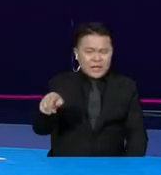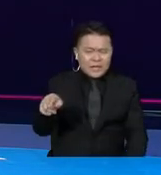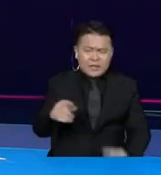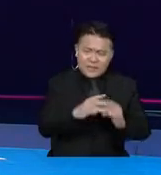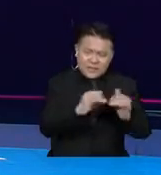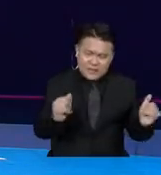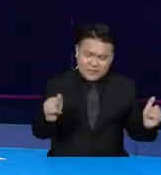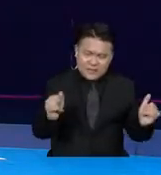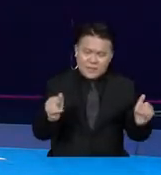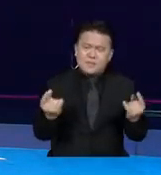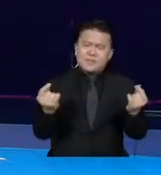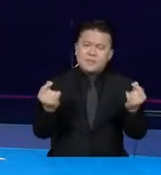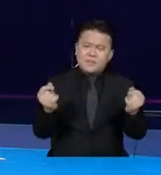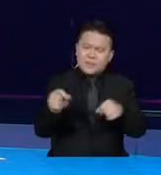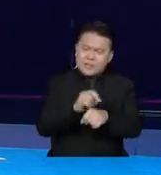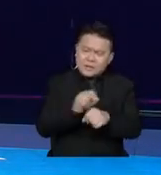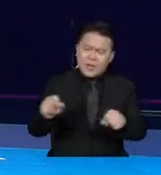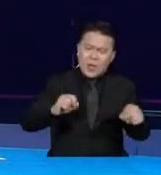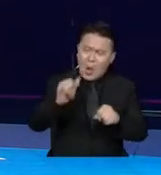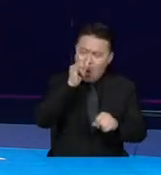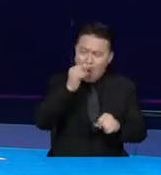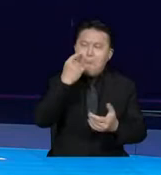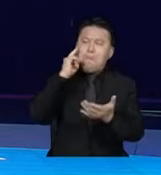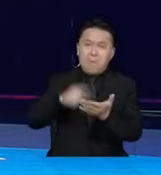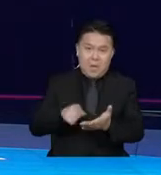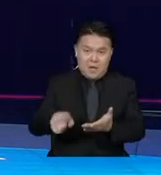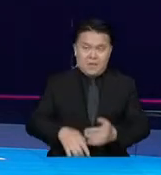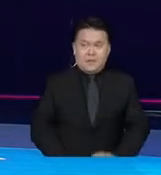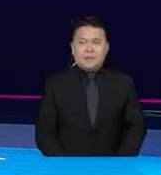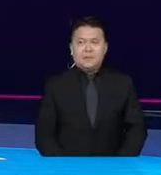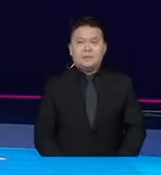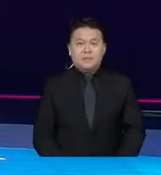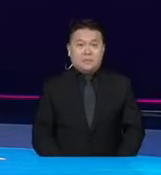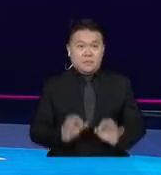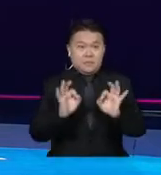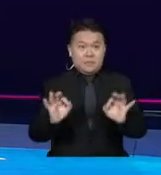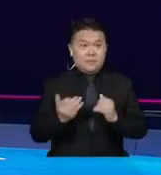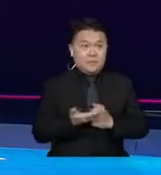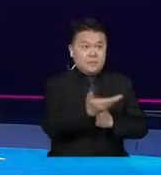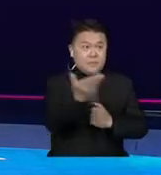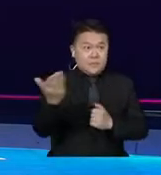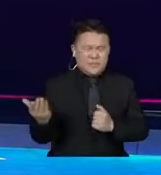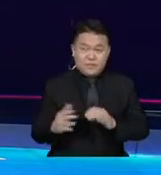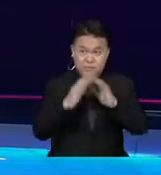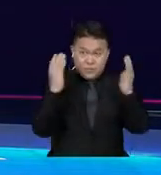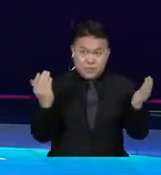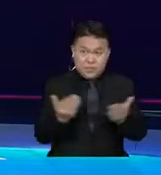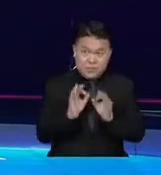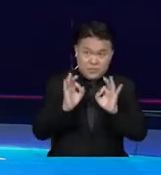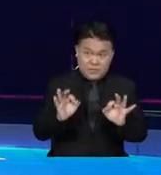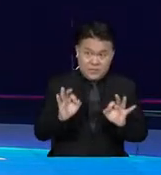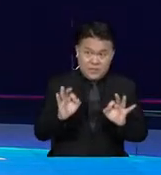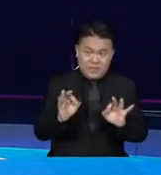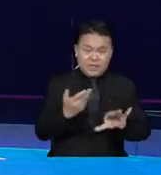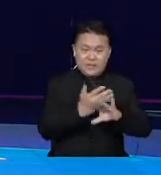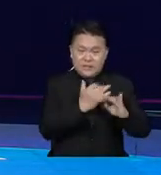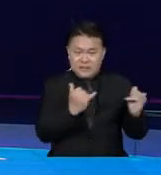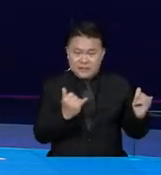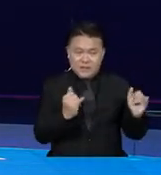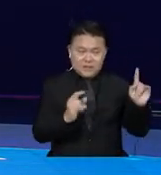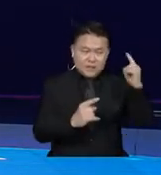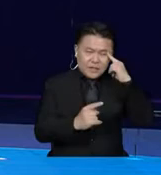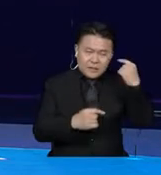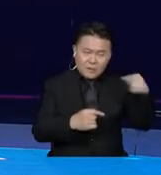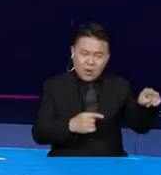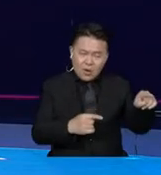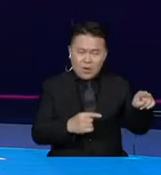humans, each of us in this room, learn to participate in culture and learn language by reasoning about what